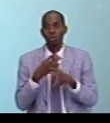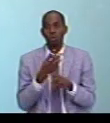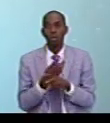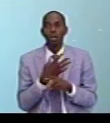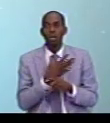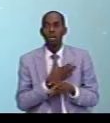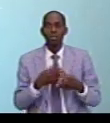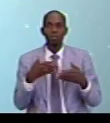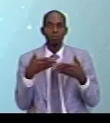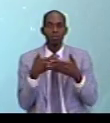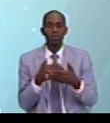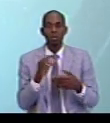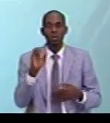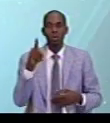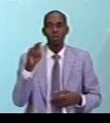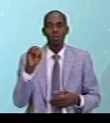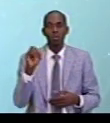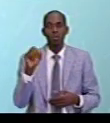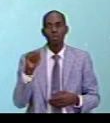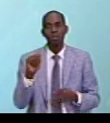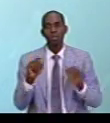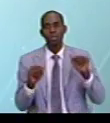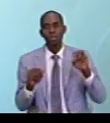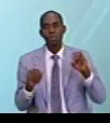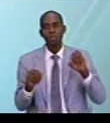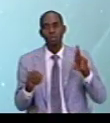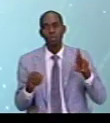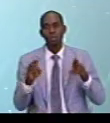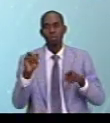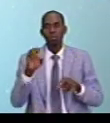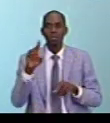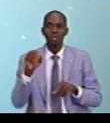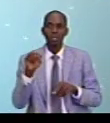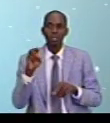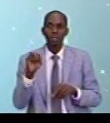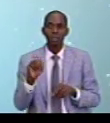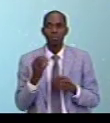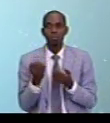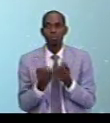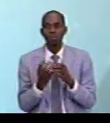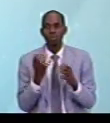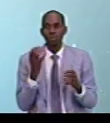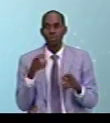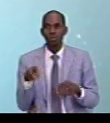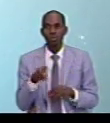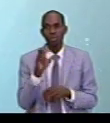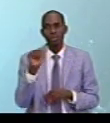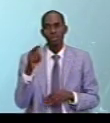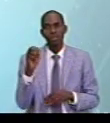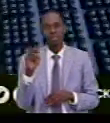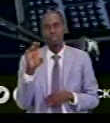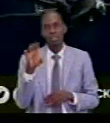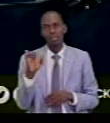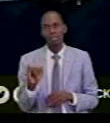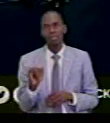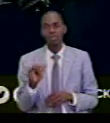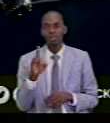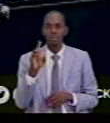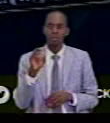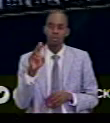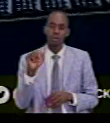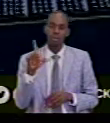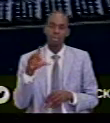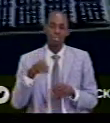Amor Mazam Bus Travel Agency, Ndobo Bonaberry, Douala, Cameroon. The message of peace will be